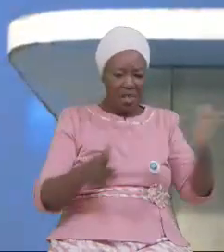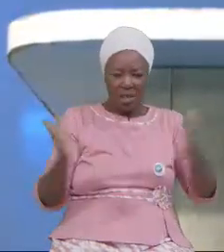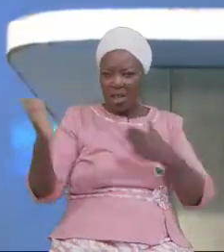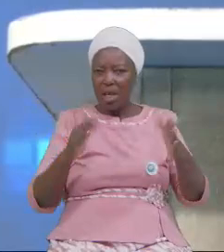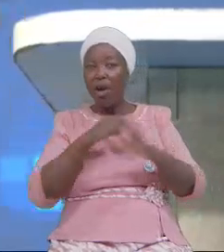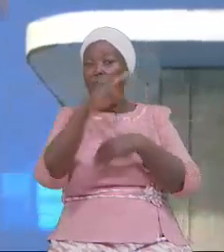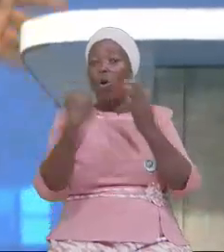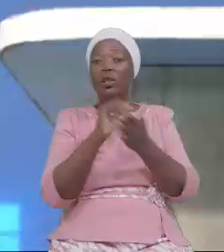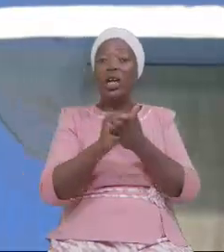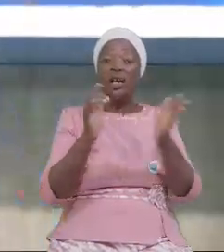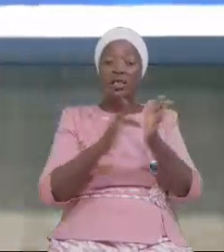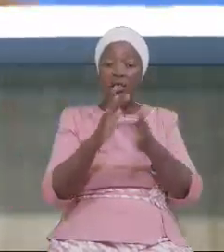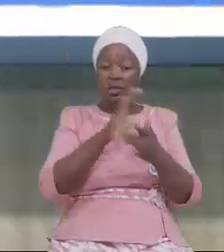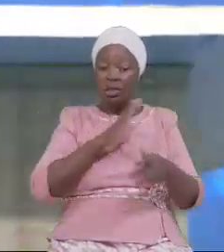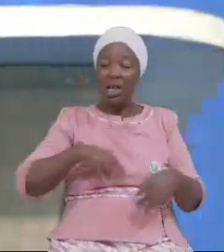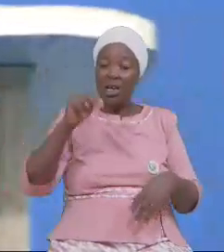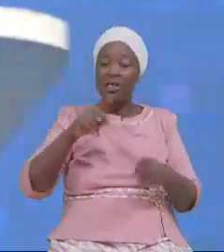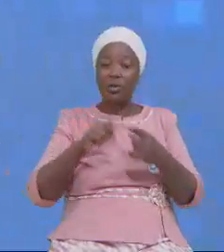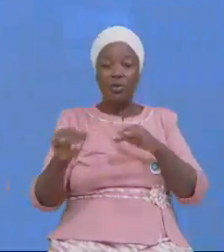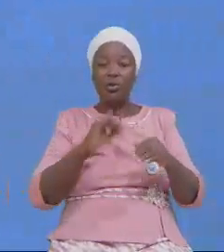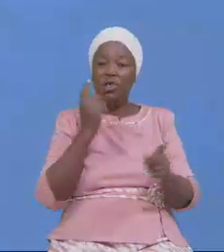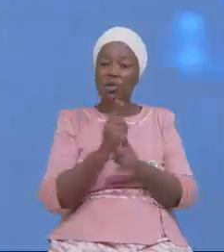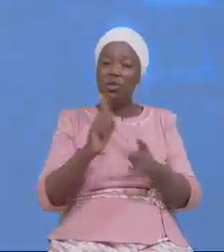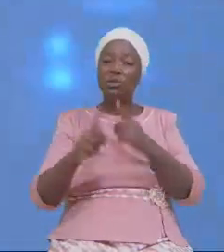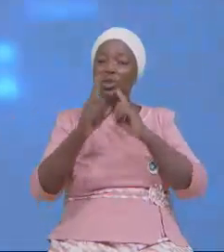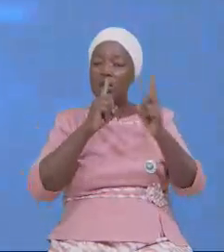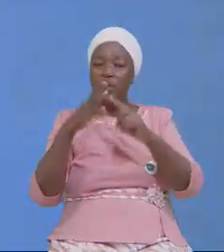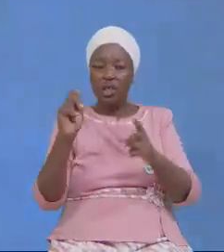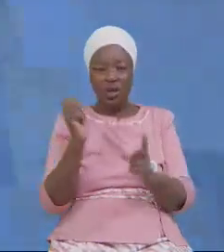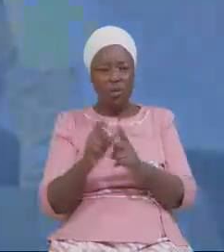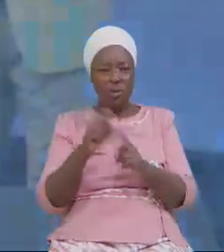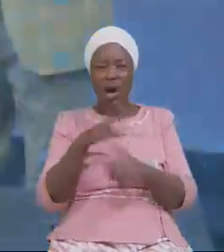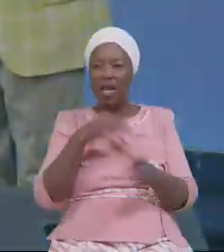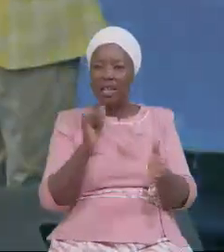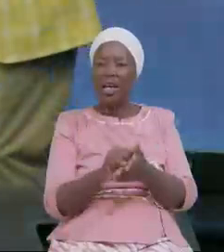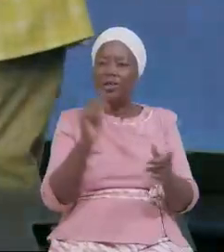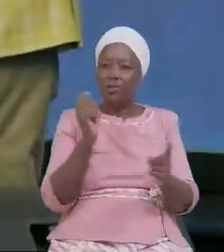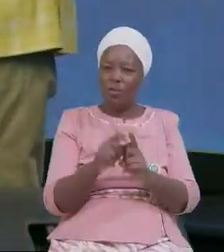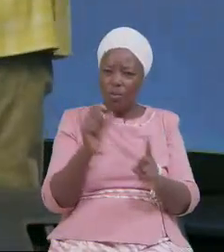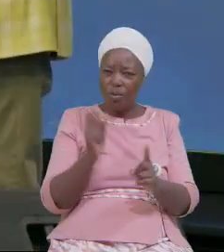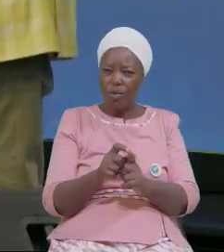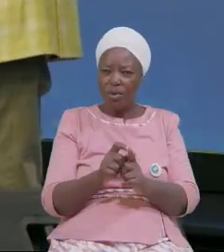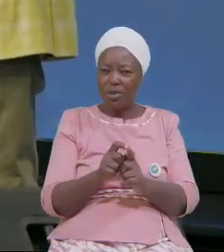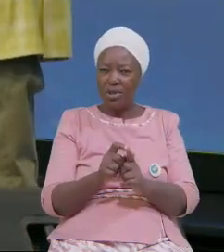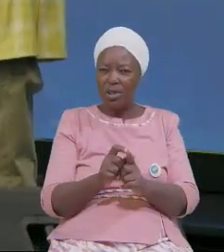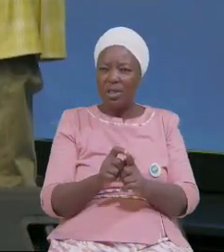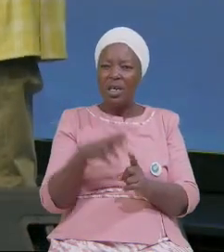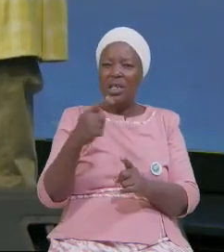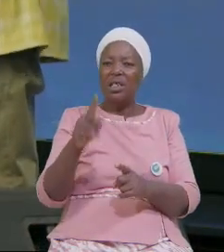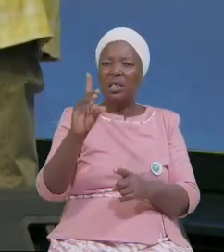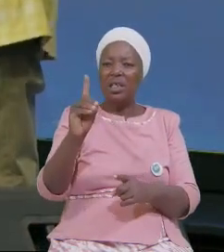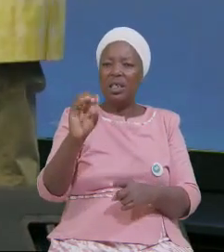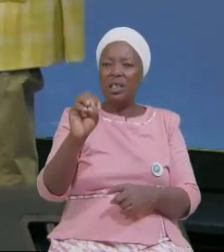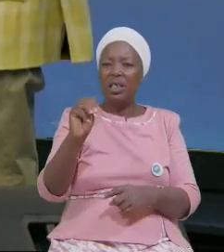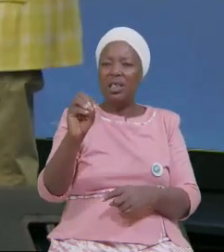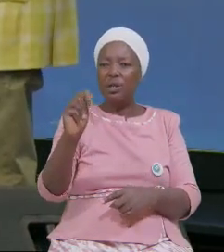do is speak the word. And that word, the demon cannot